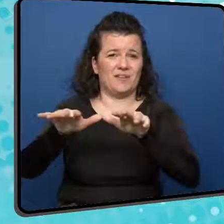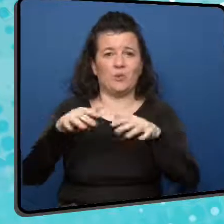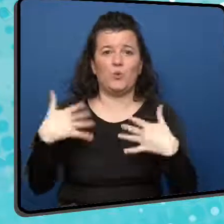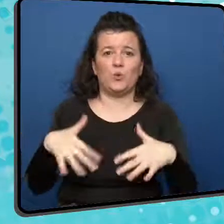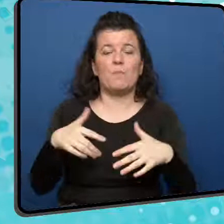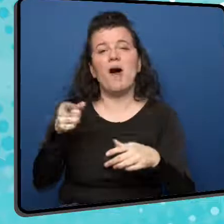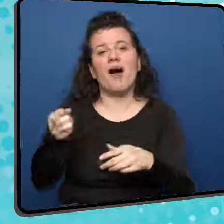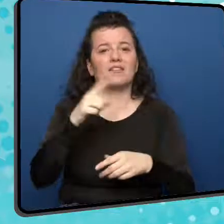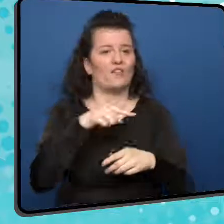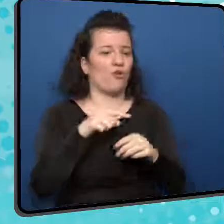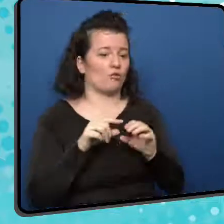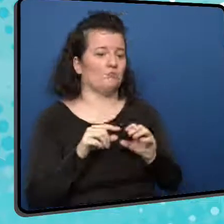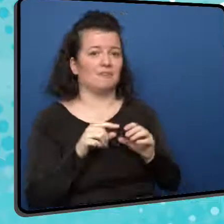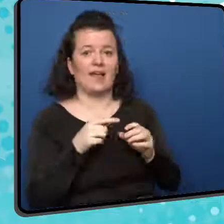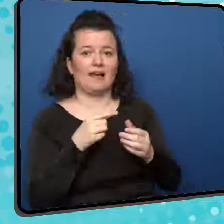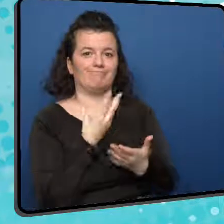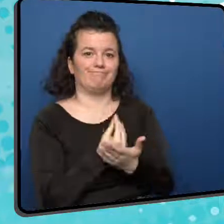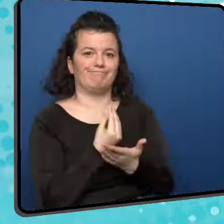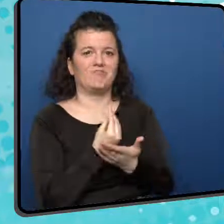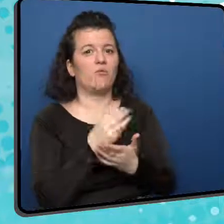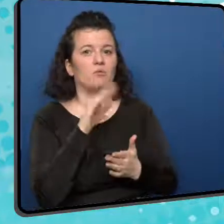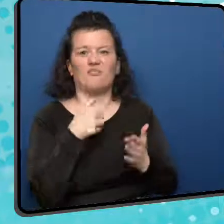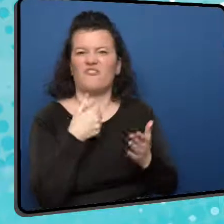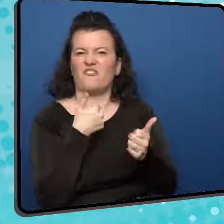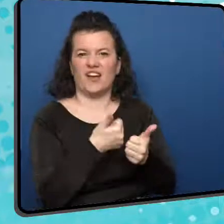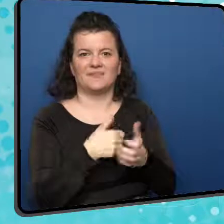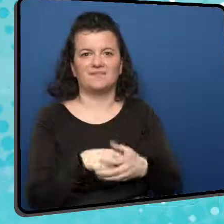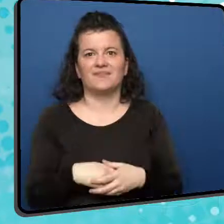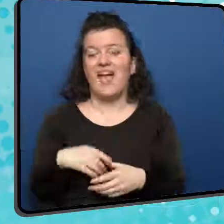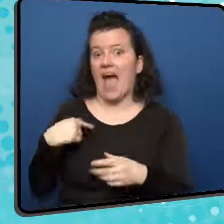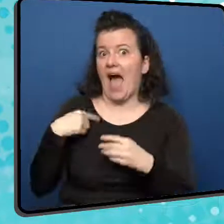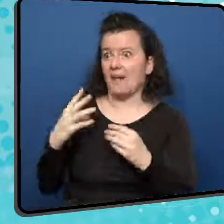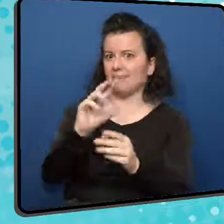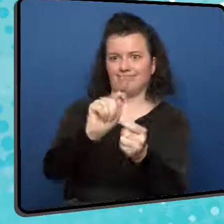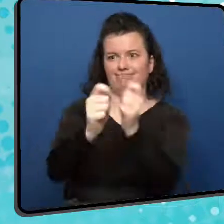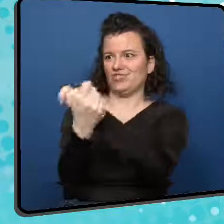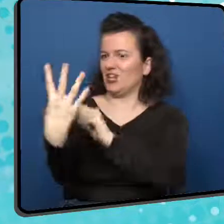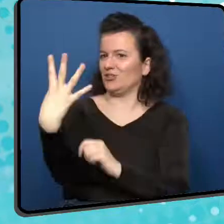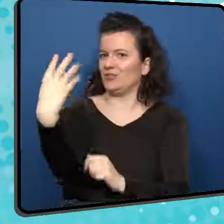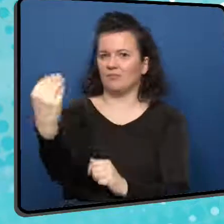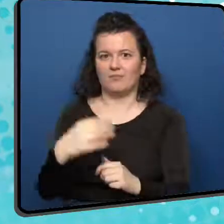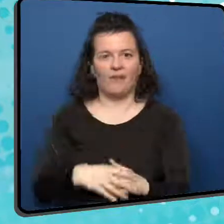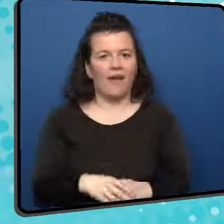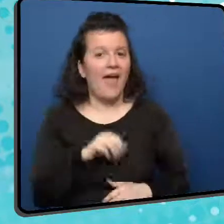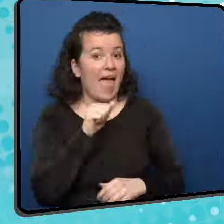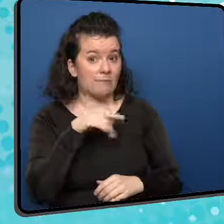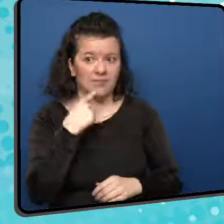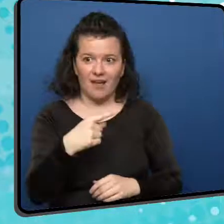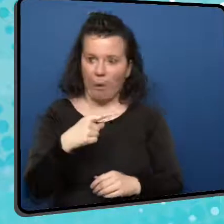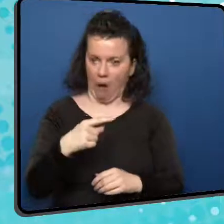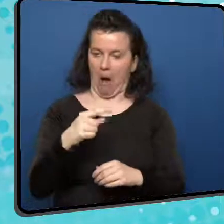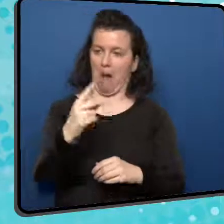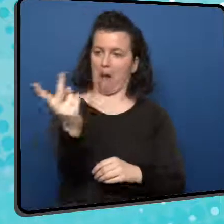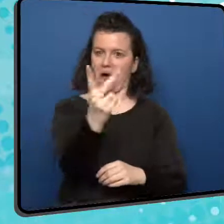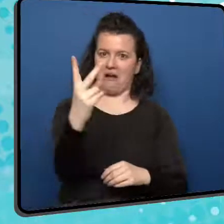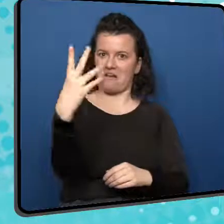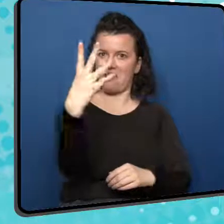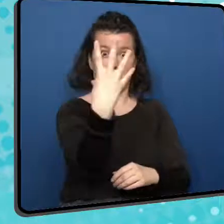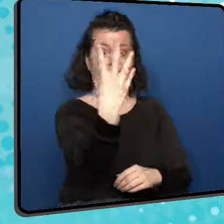backup camera, here we go. Very good on having a backup camera. Super. That's what we like to